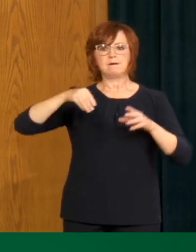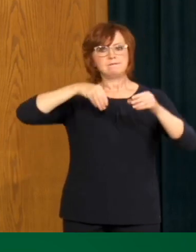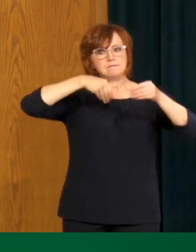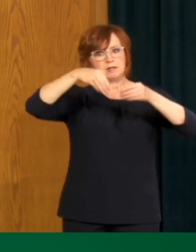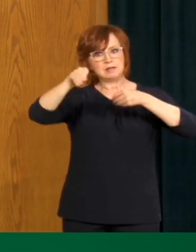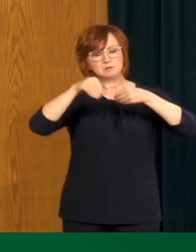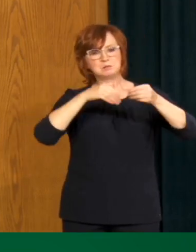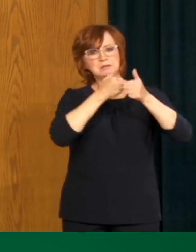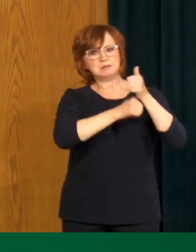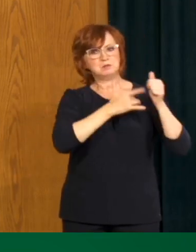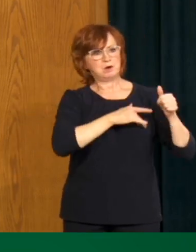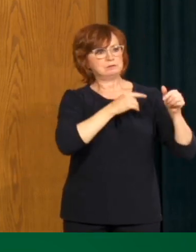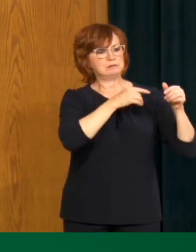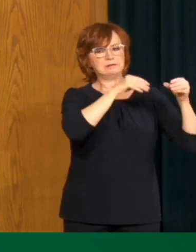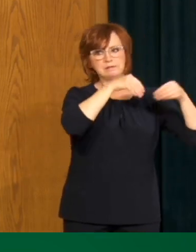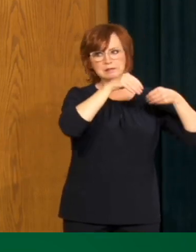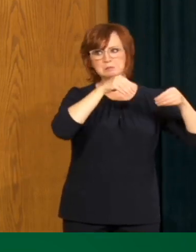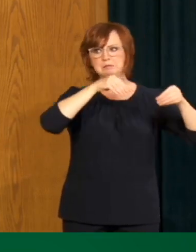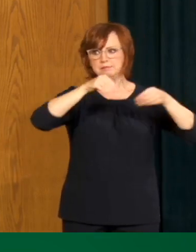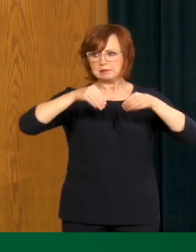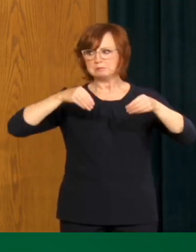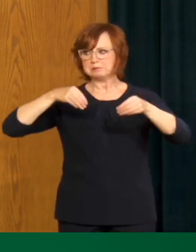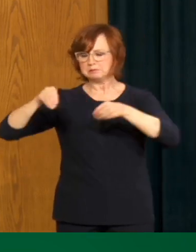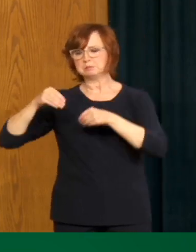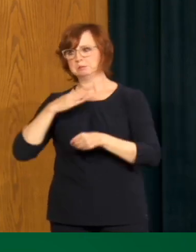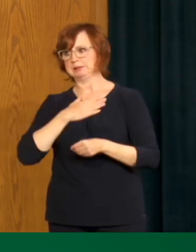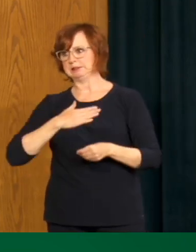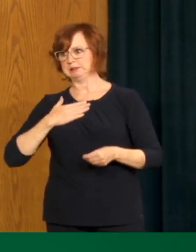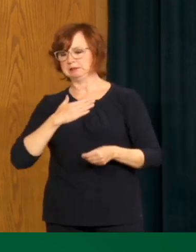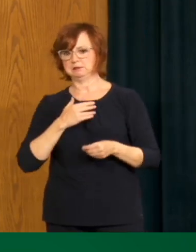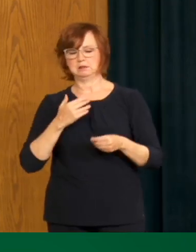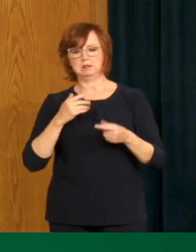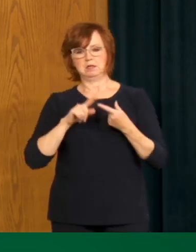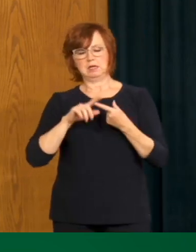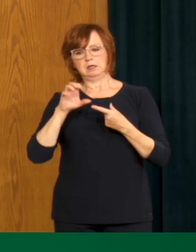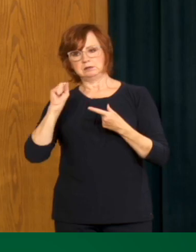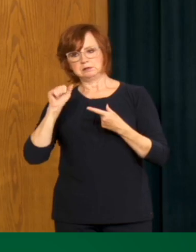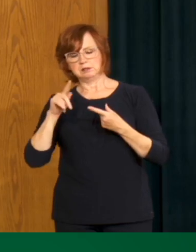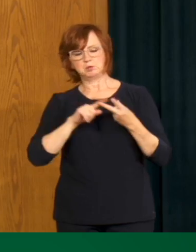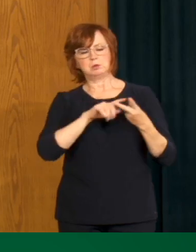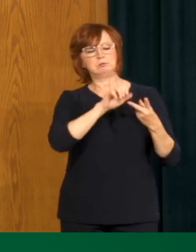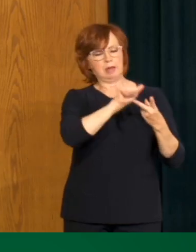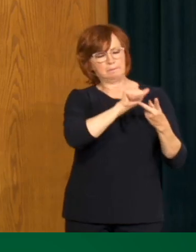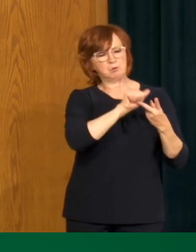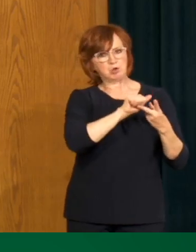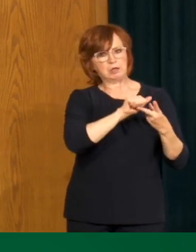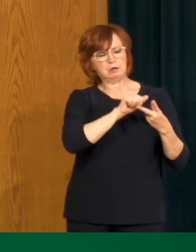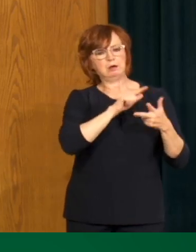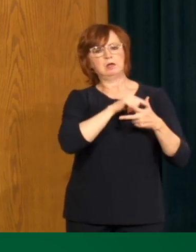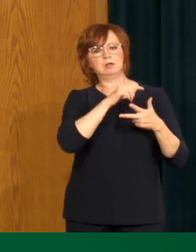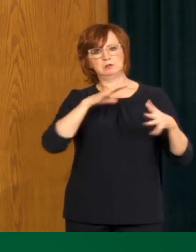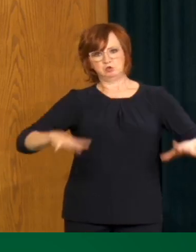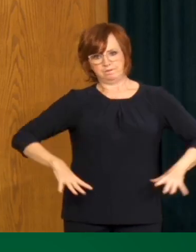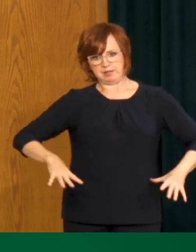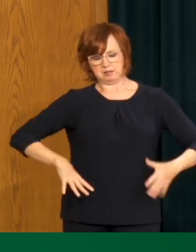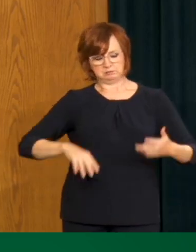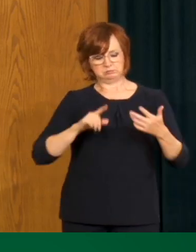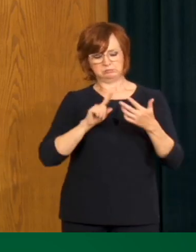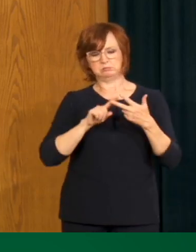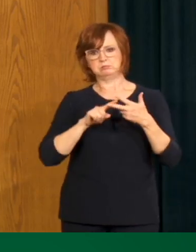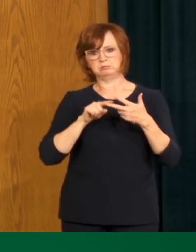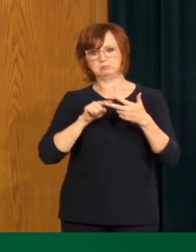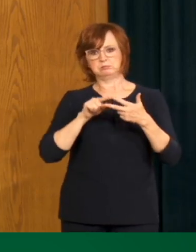different challenges that we have. For example, in Saskatchewan, and more so in Alberta, but Saskatchewan and Newfoundland have been impacted